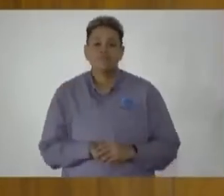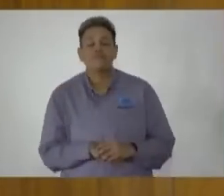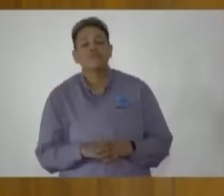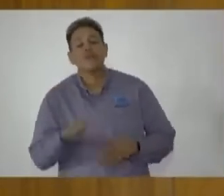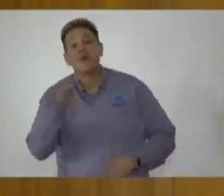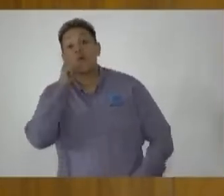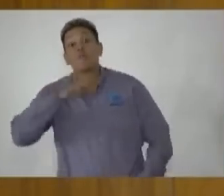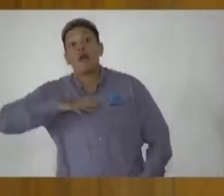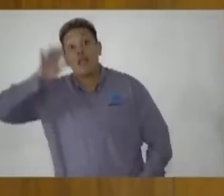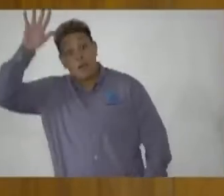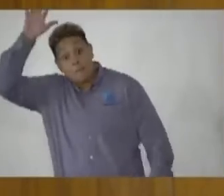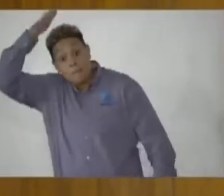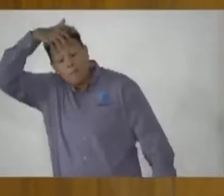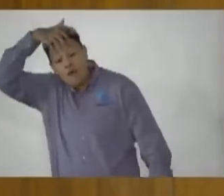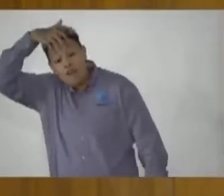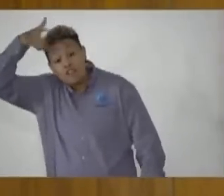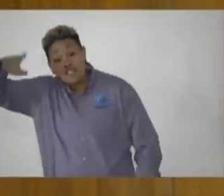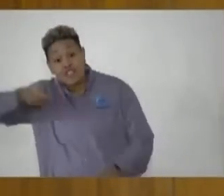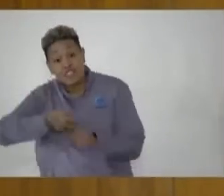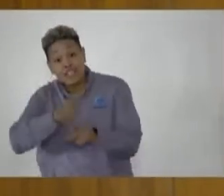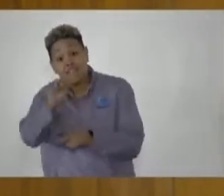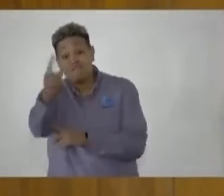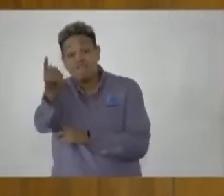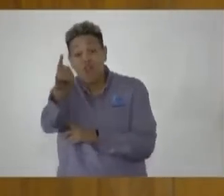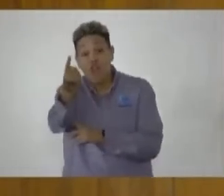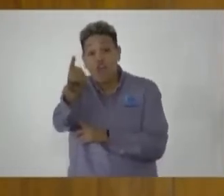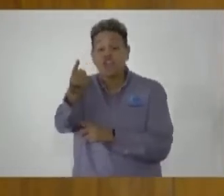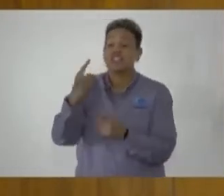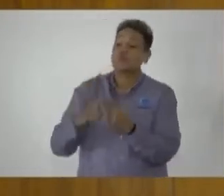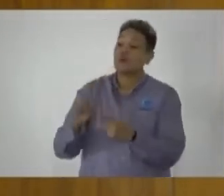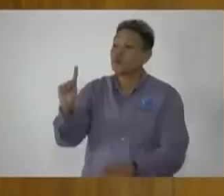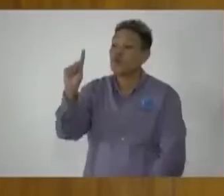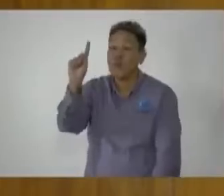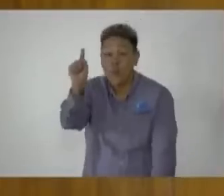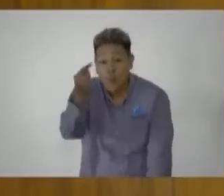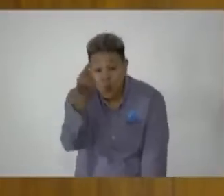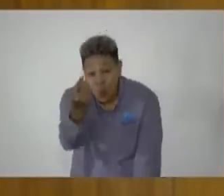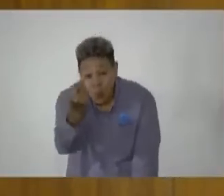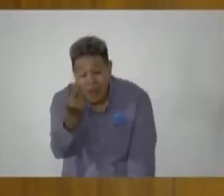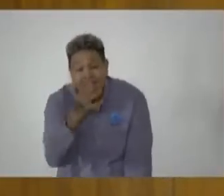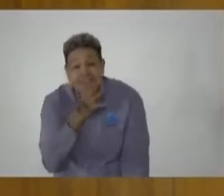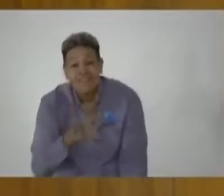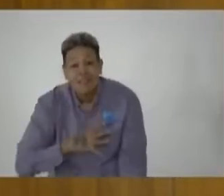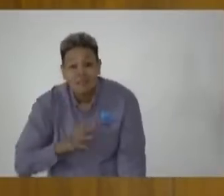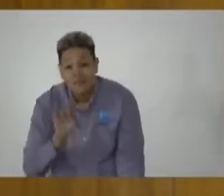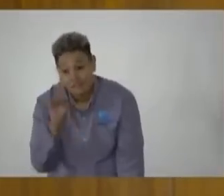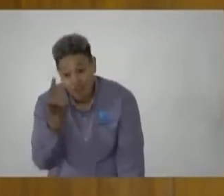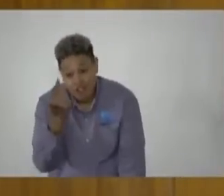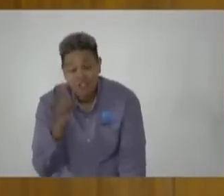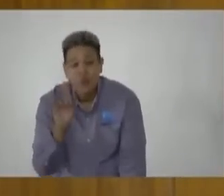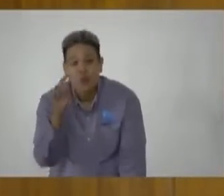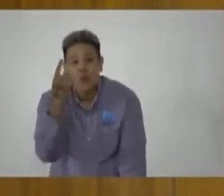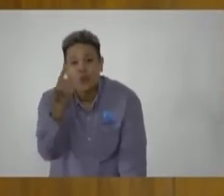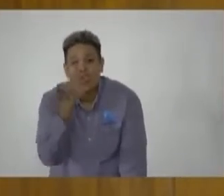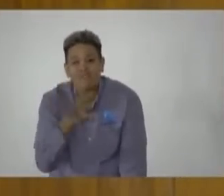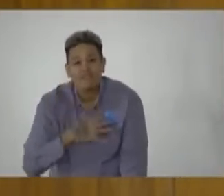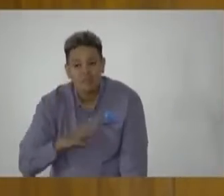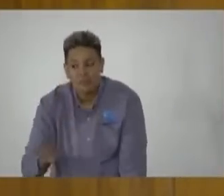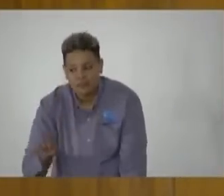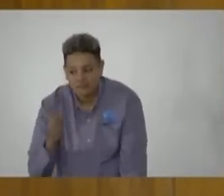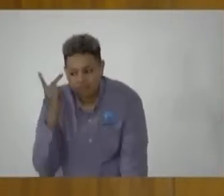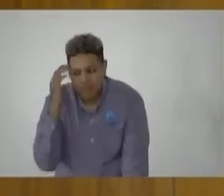Portia Simpson-Miller was the first and the only female Prime Minister of Jamaica.